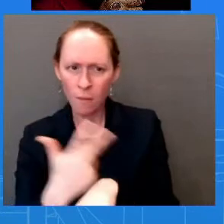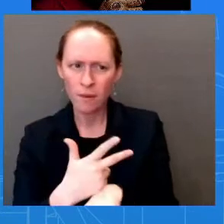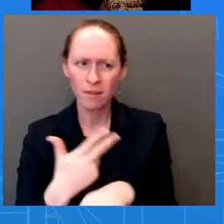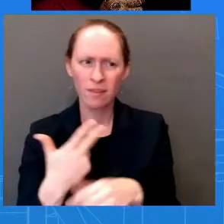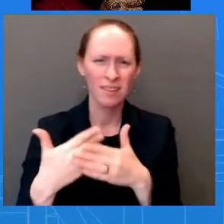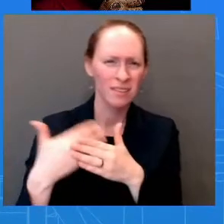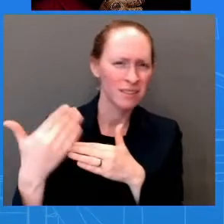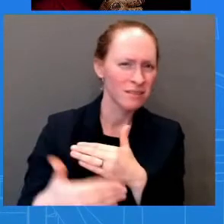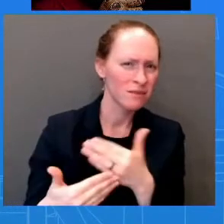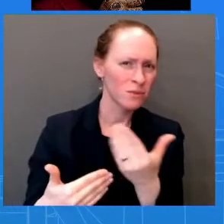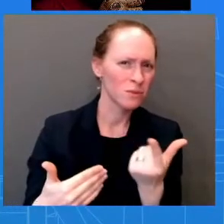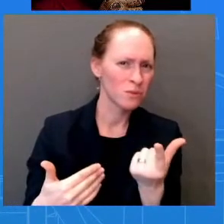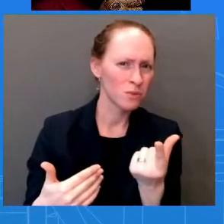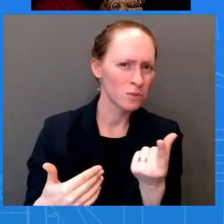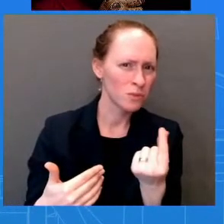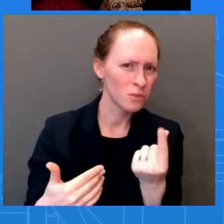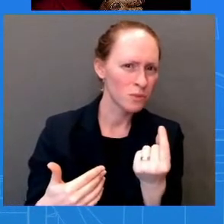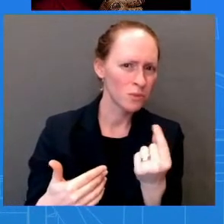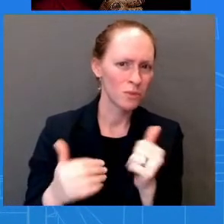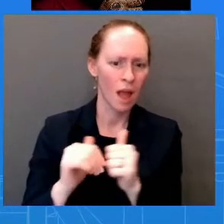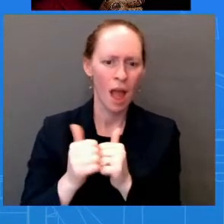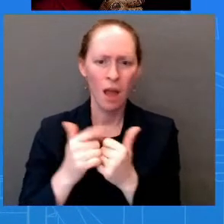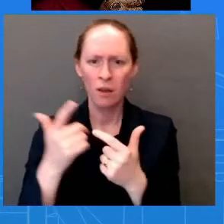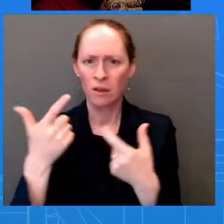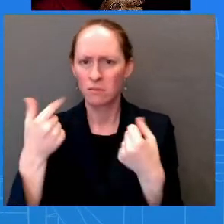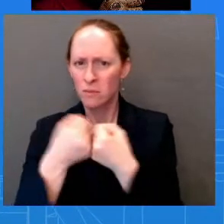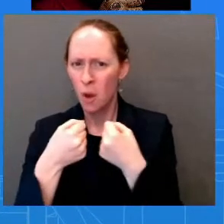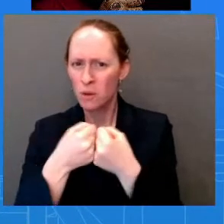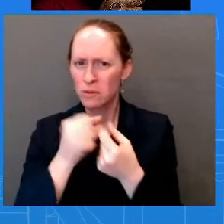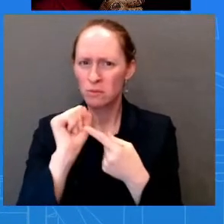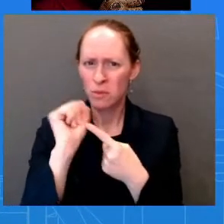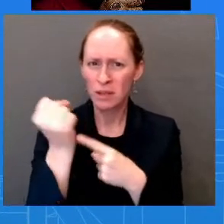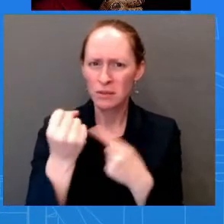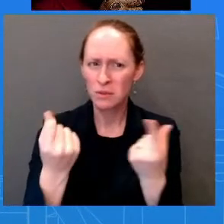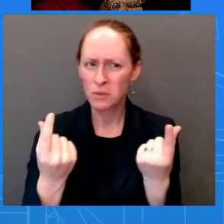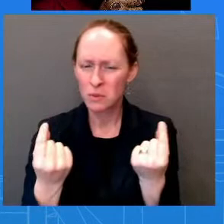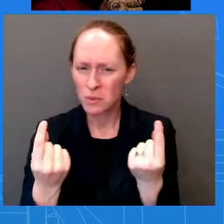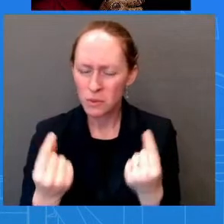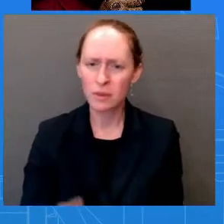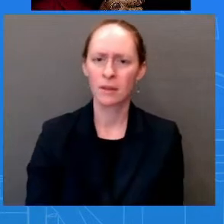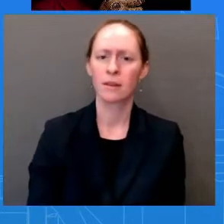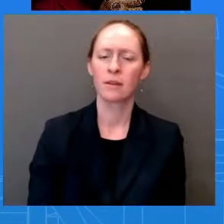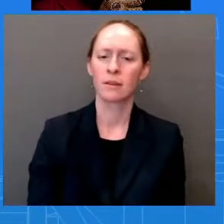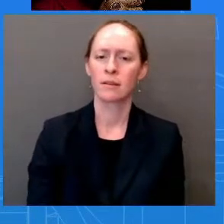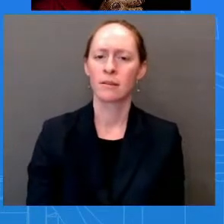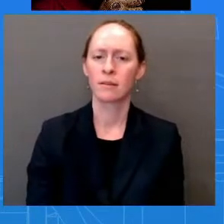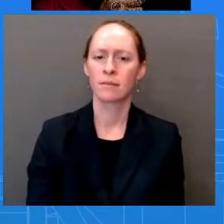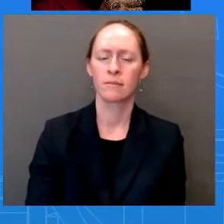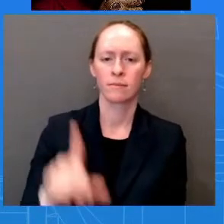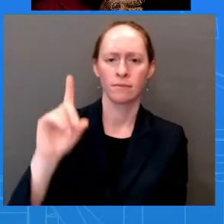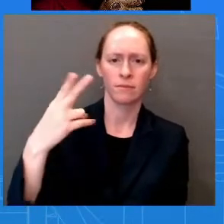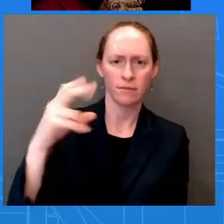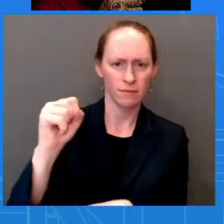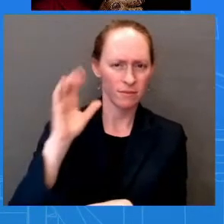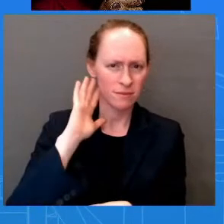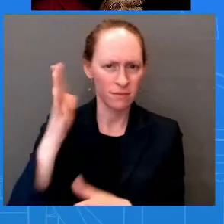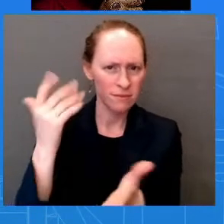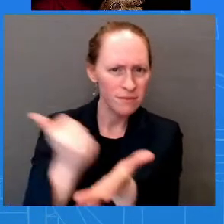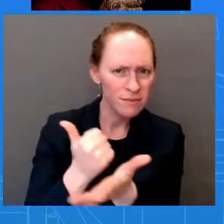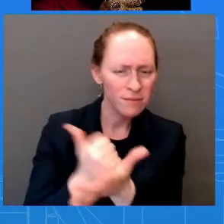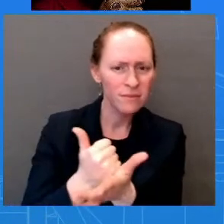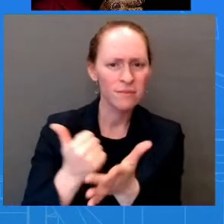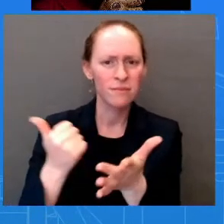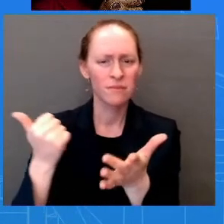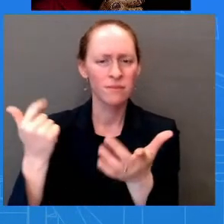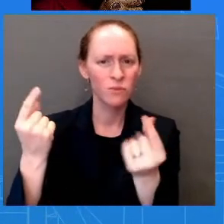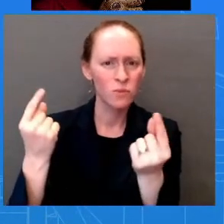and humane way. The Department of Homeland Security will continue to double down on those proven strategies, and you should expect to hear